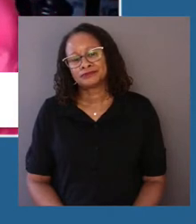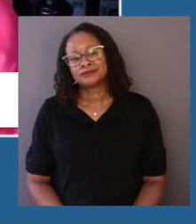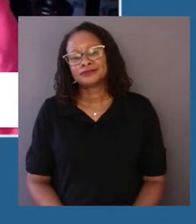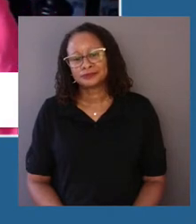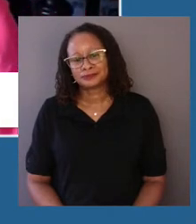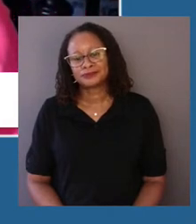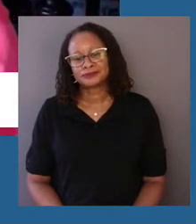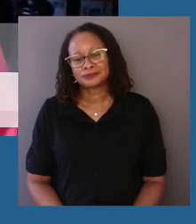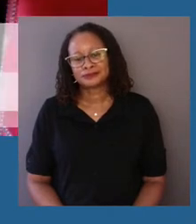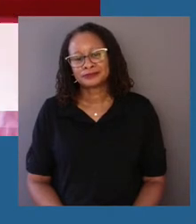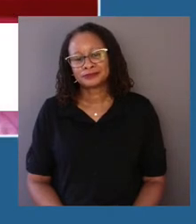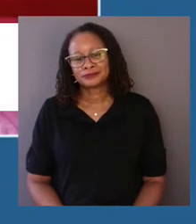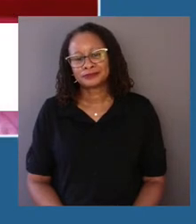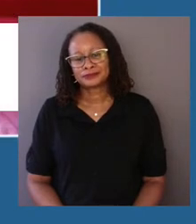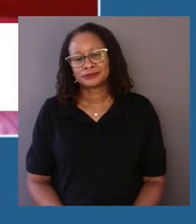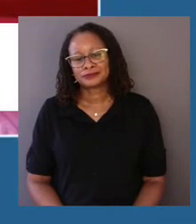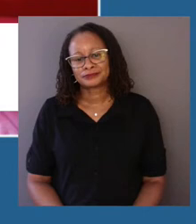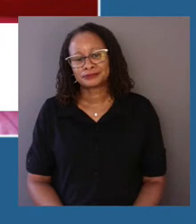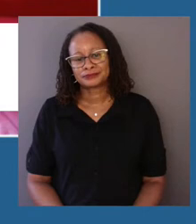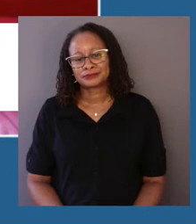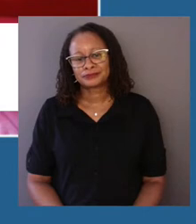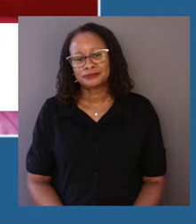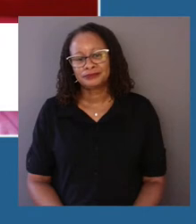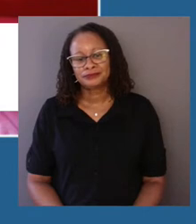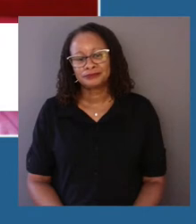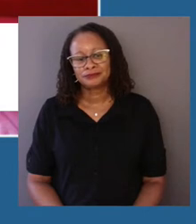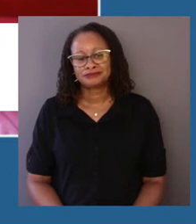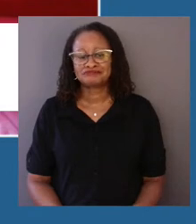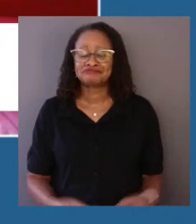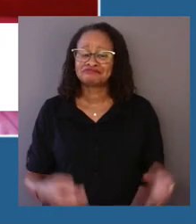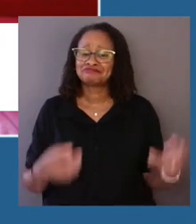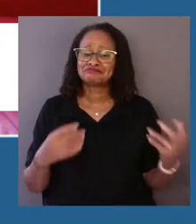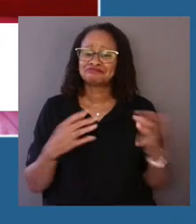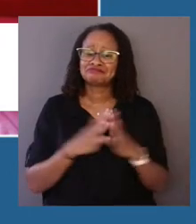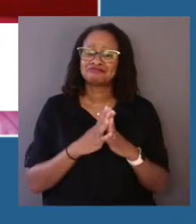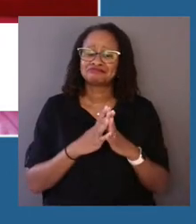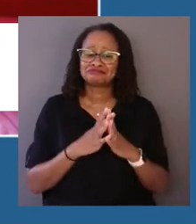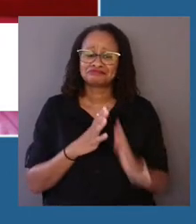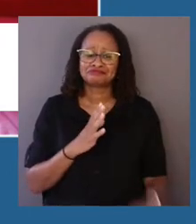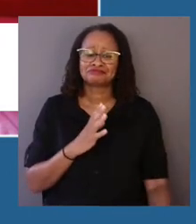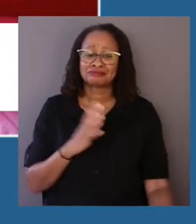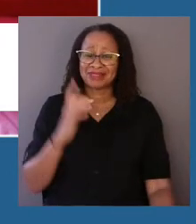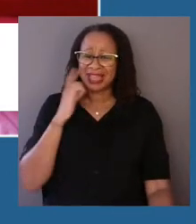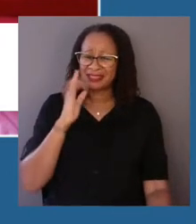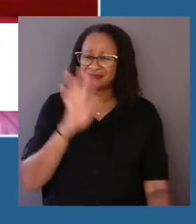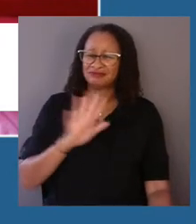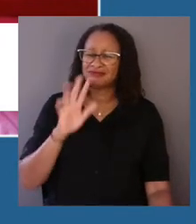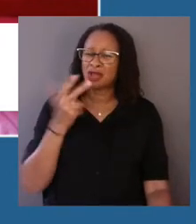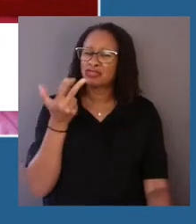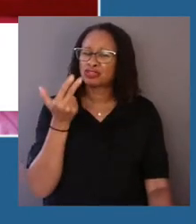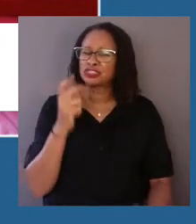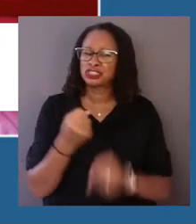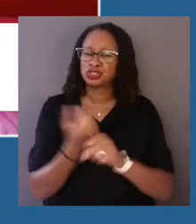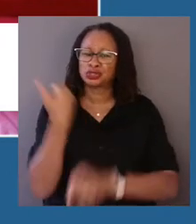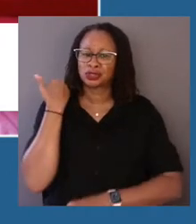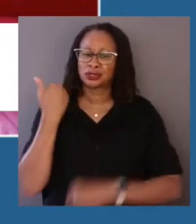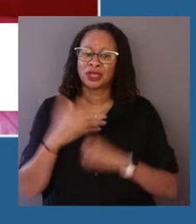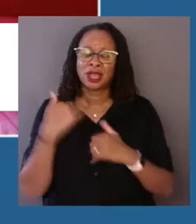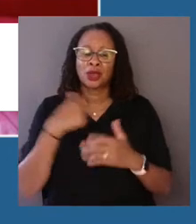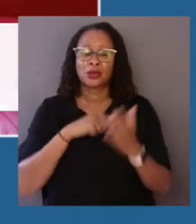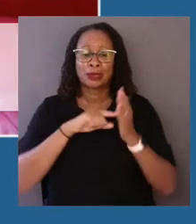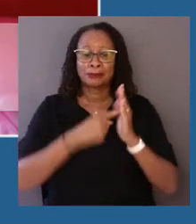For many years, I think about, I'd say about 13 years ago, we began